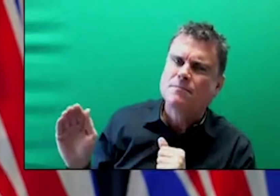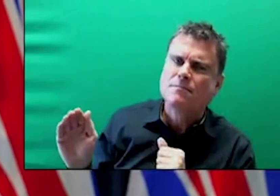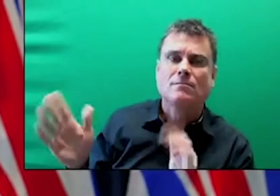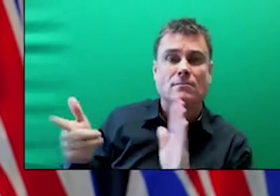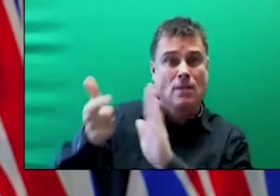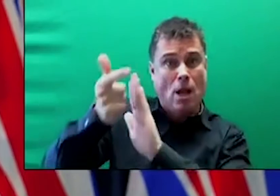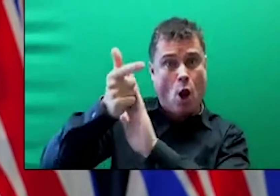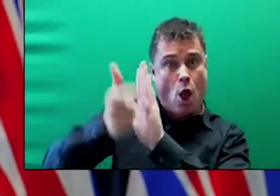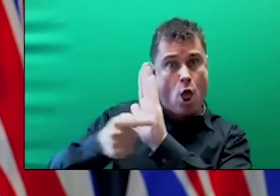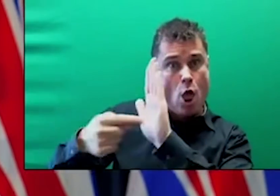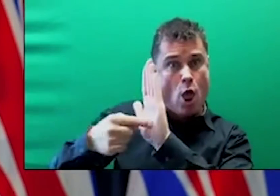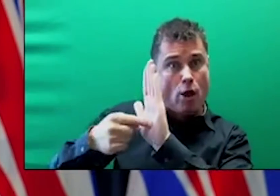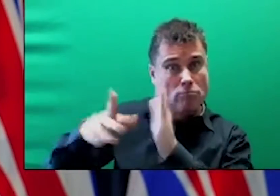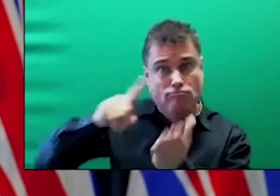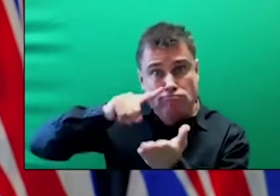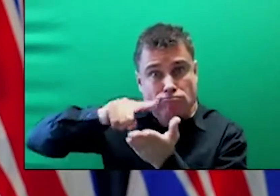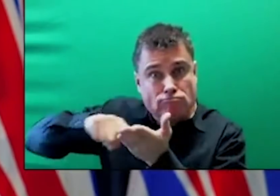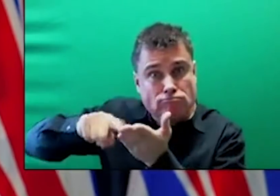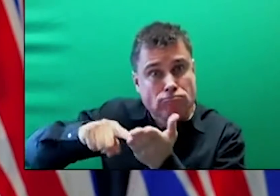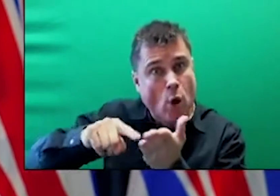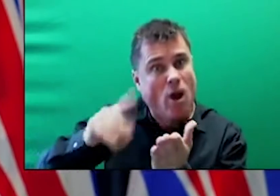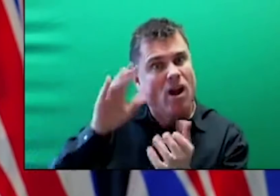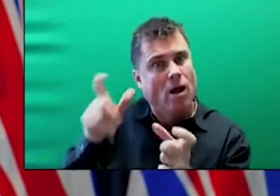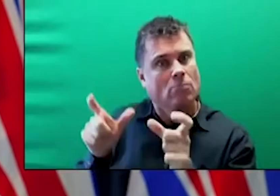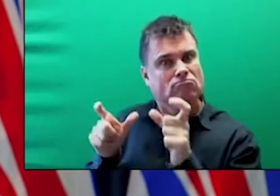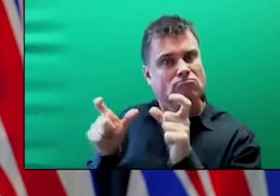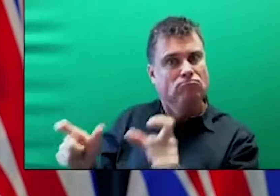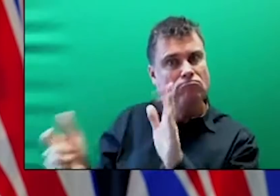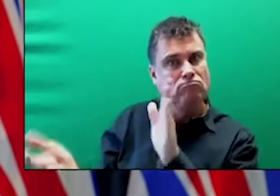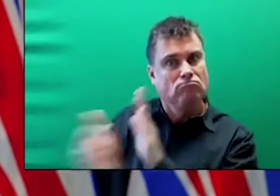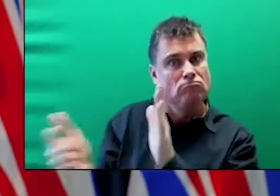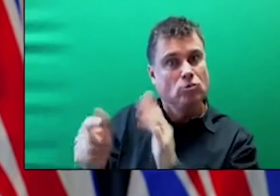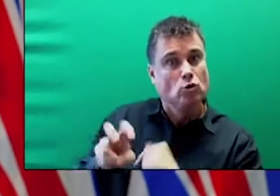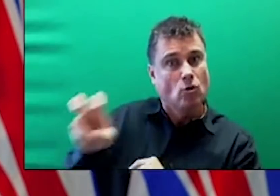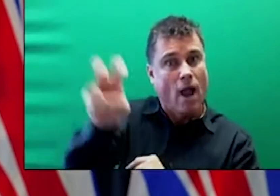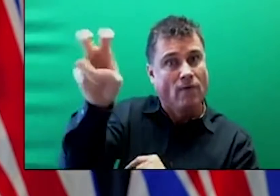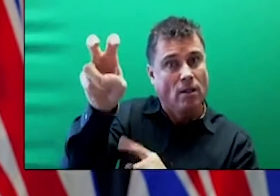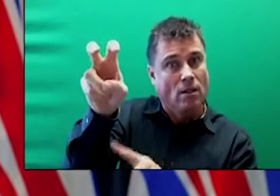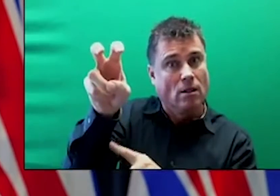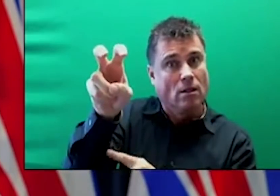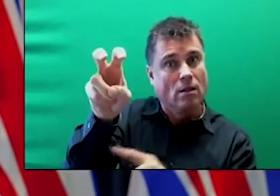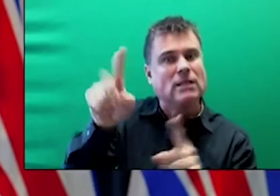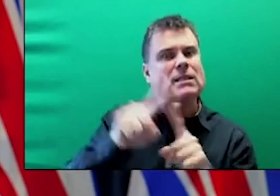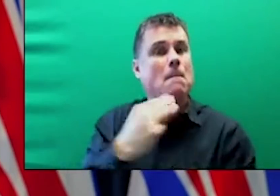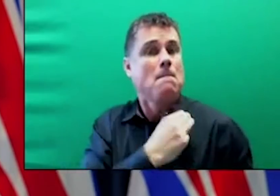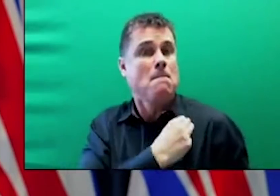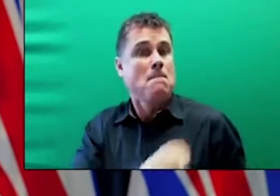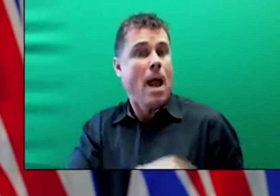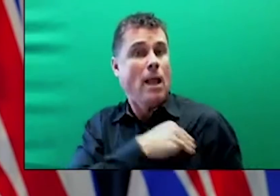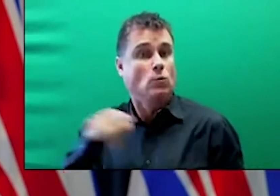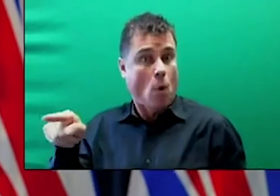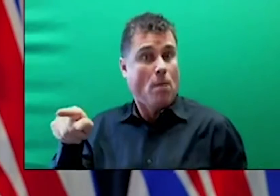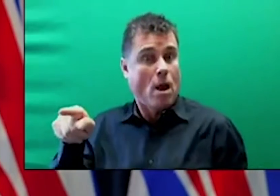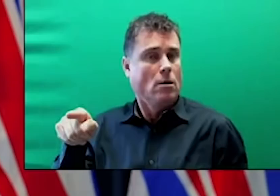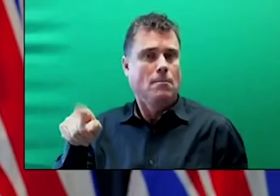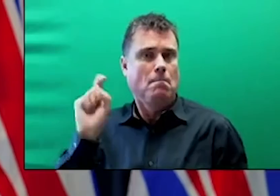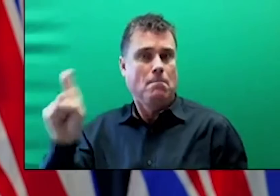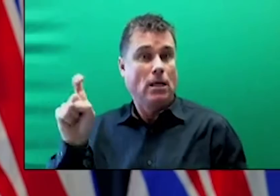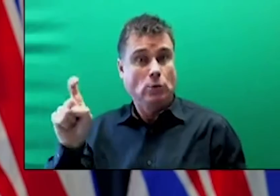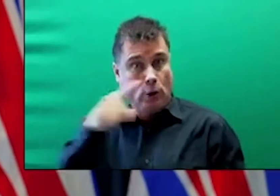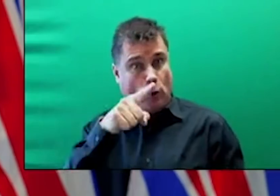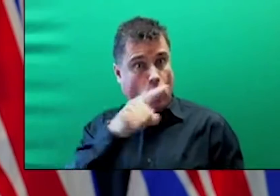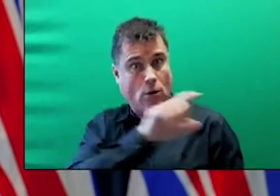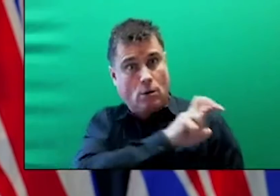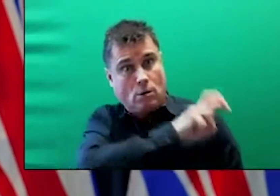details, and we have not yet received them, but there will be more coming. Again, I just look at the logistics, not just the legalities, and the logistics